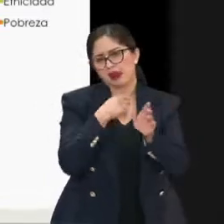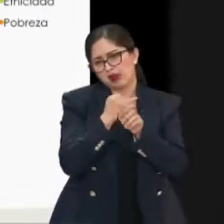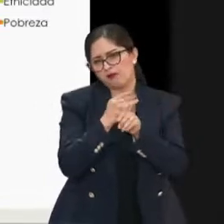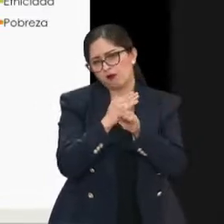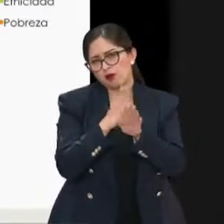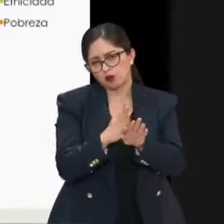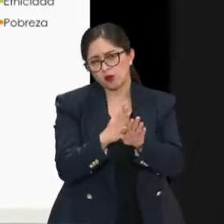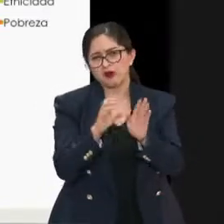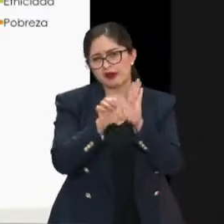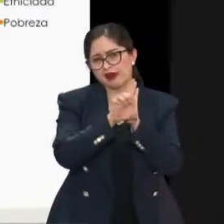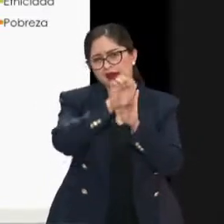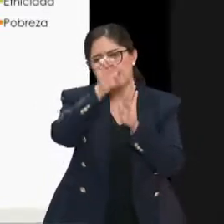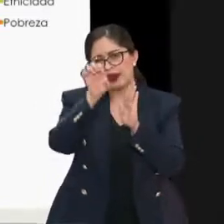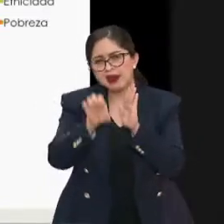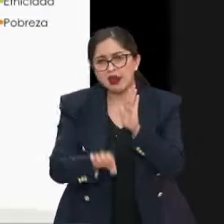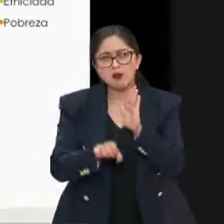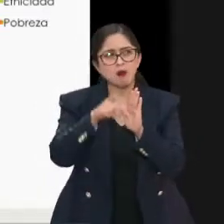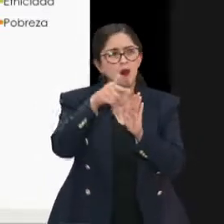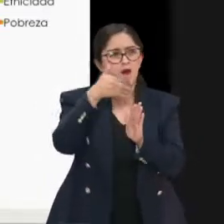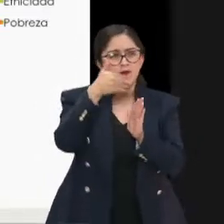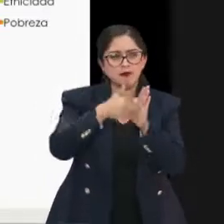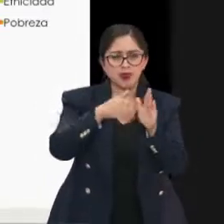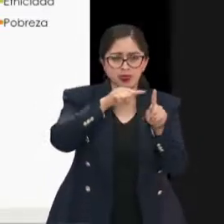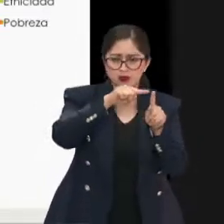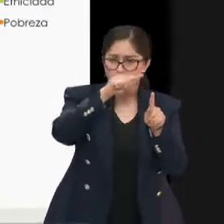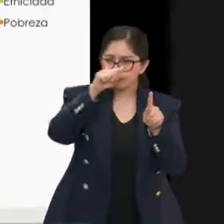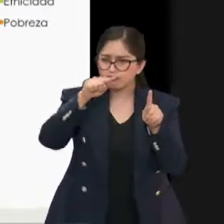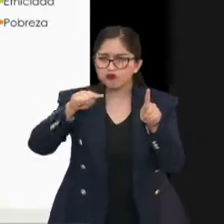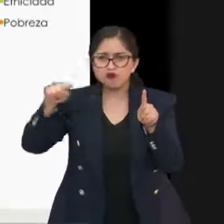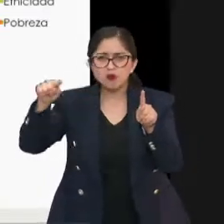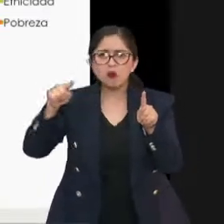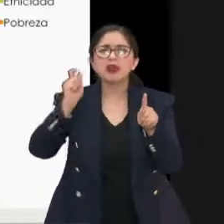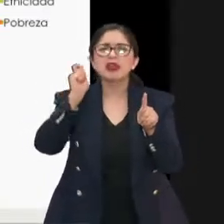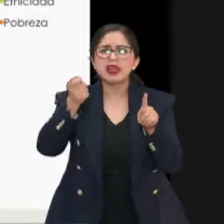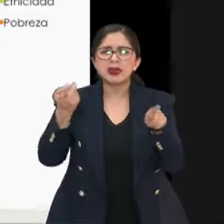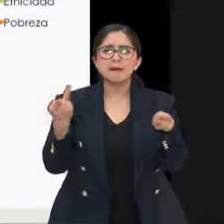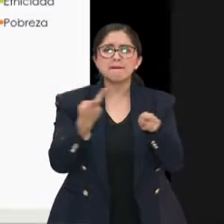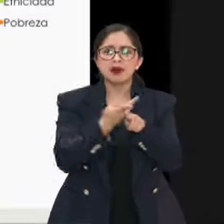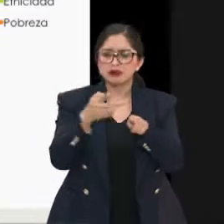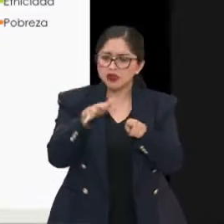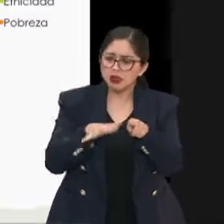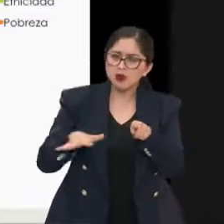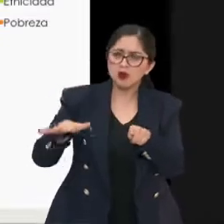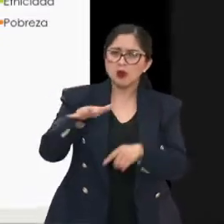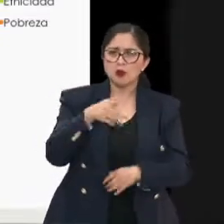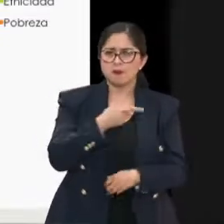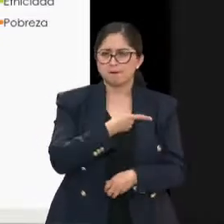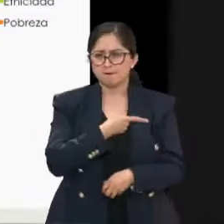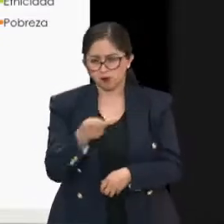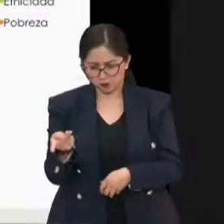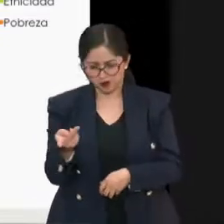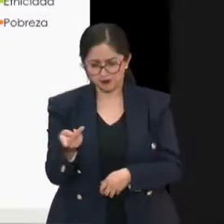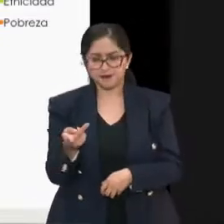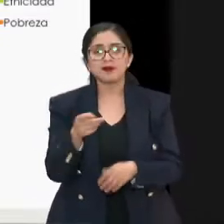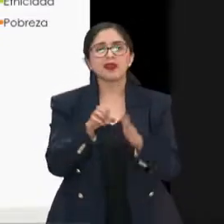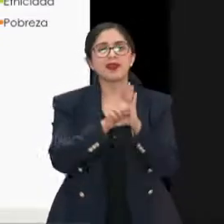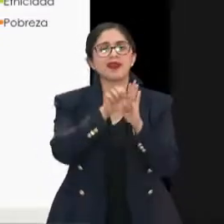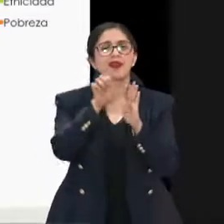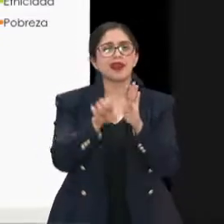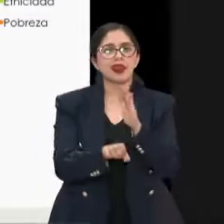ethnic condition. So these are some data. These are the affinity curves that we have between ethnicity